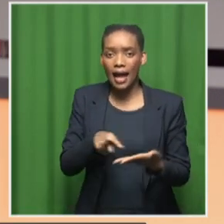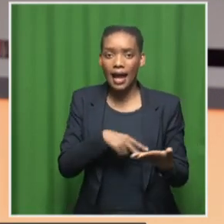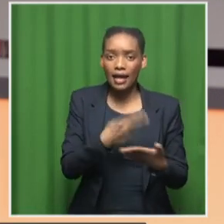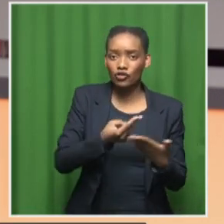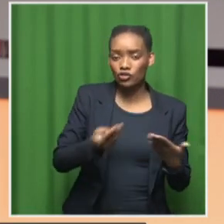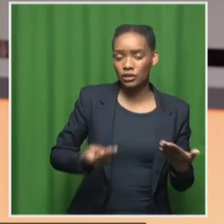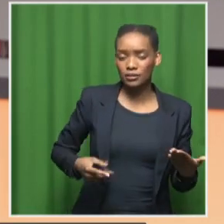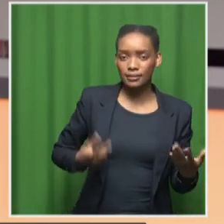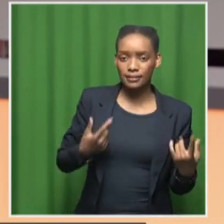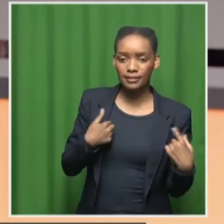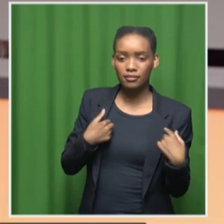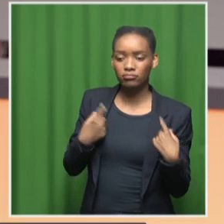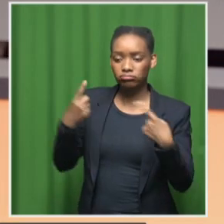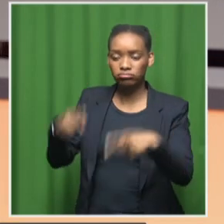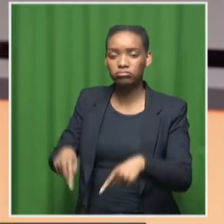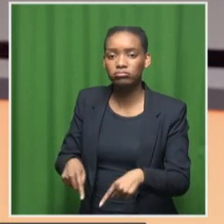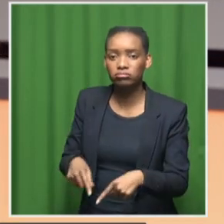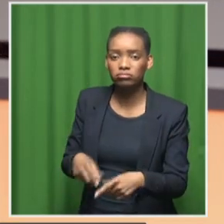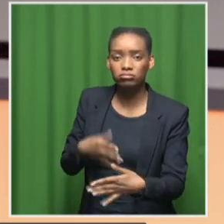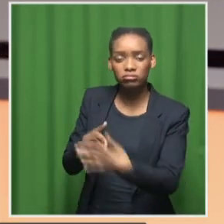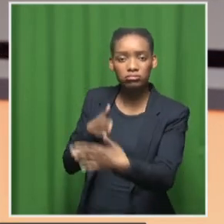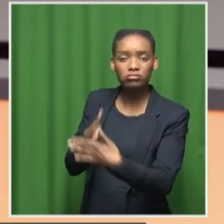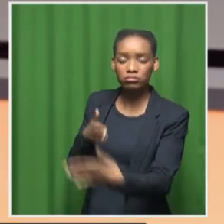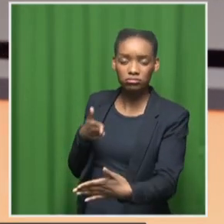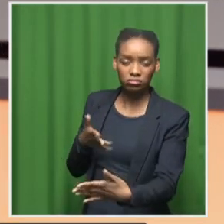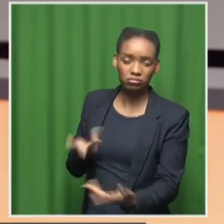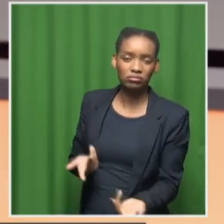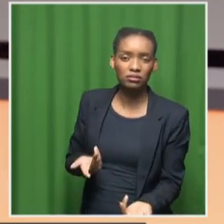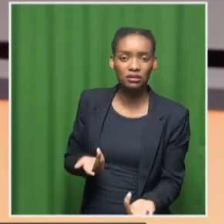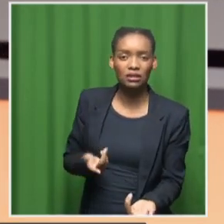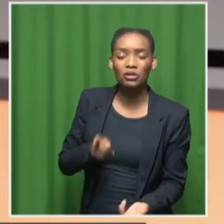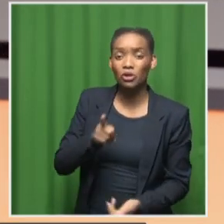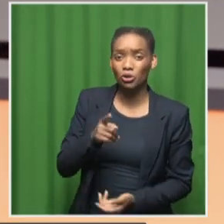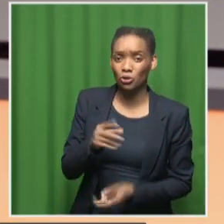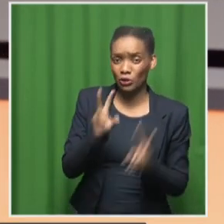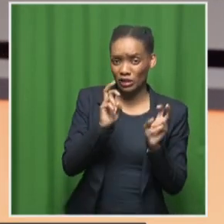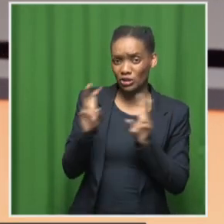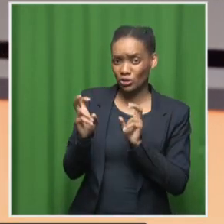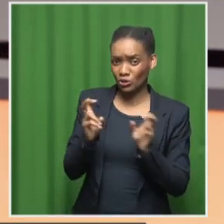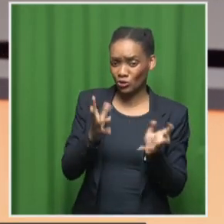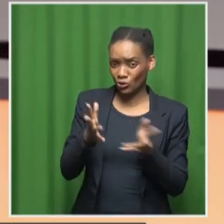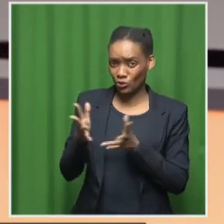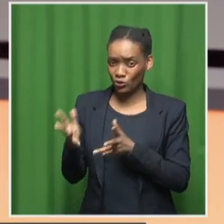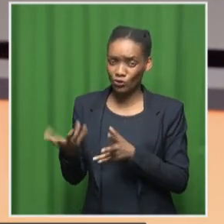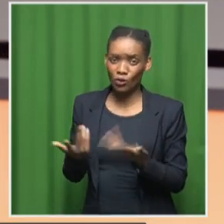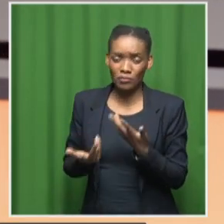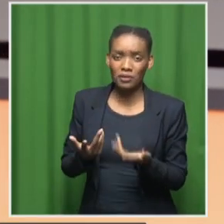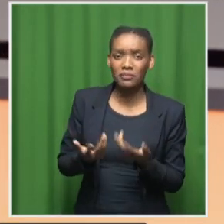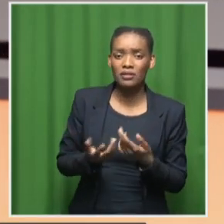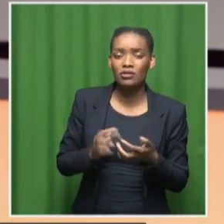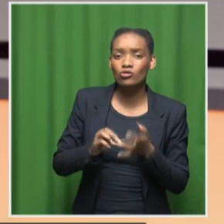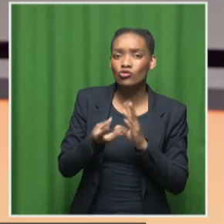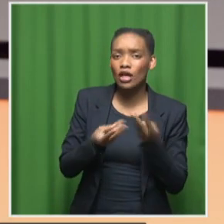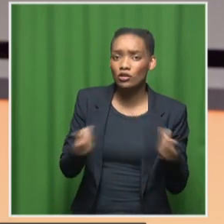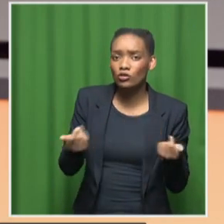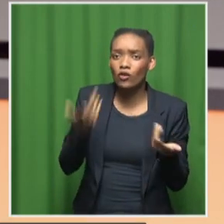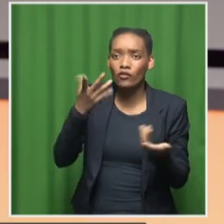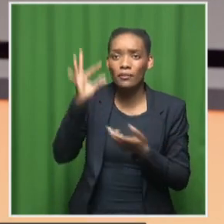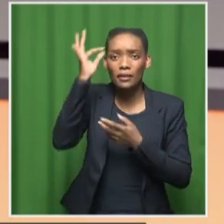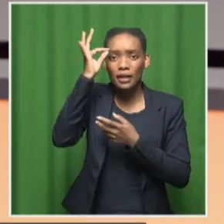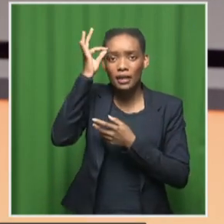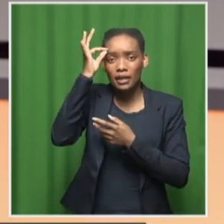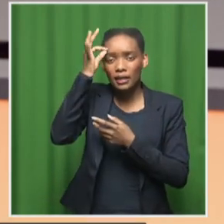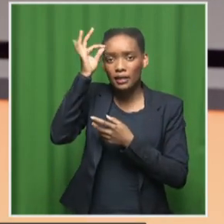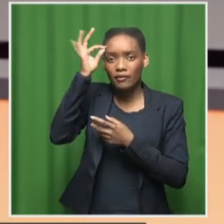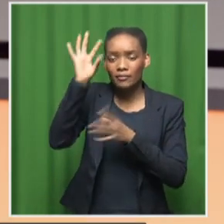such festivals as these. So have you looked at such issues, maybe interacting with the government, perhaps, the Department of Arts and